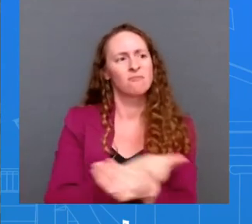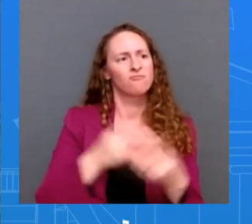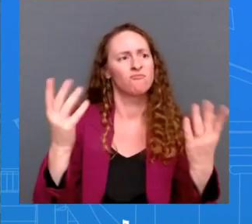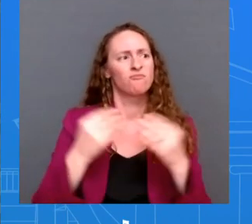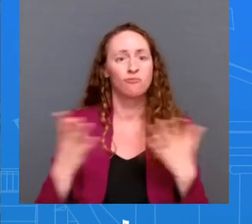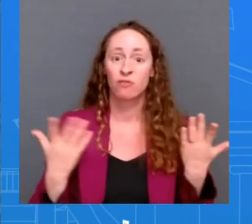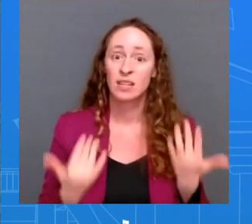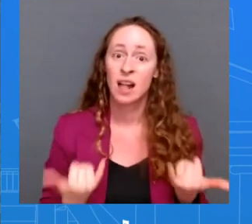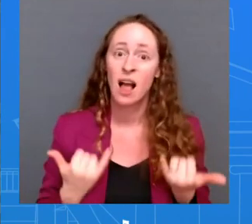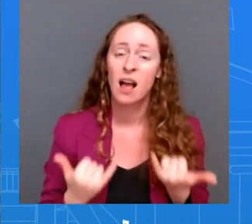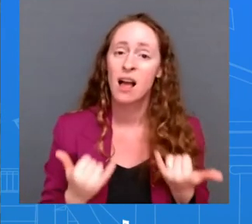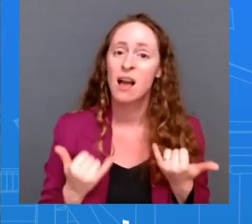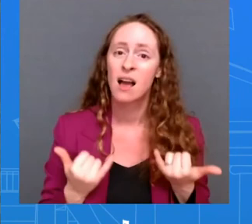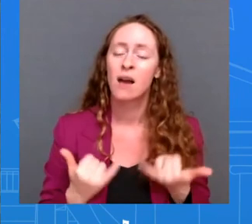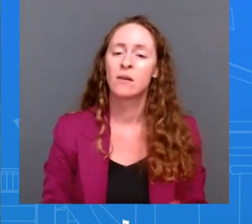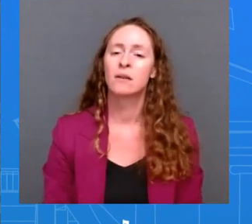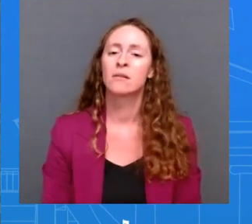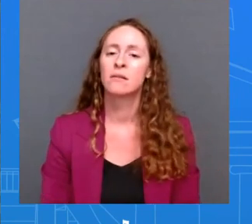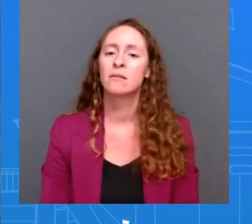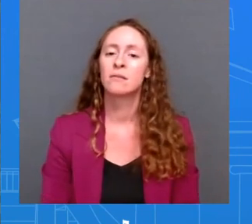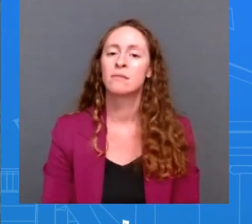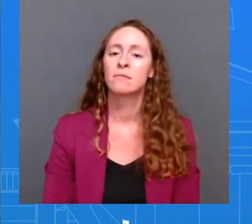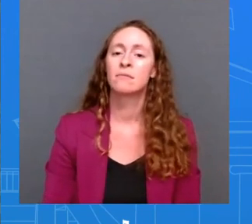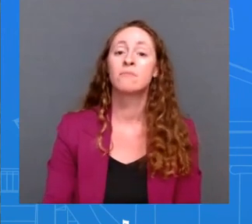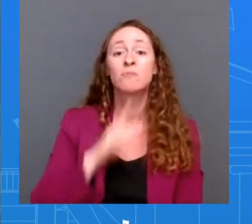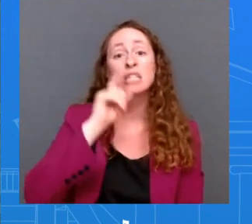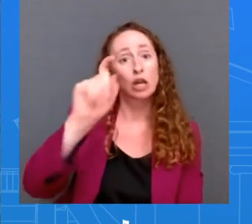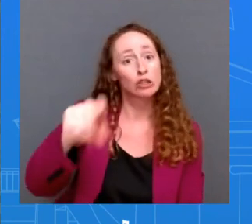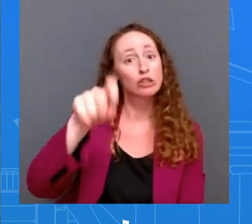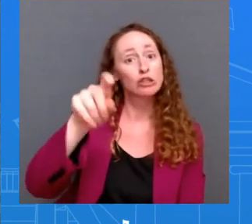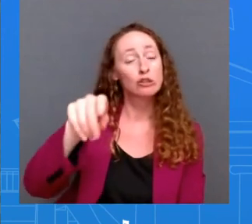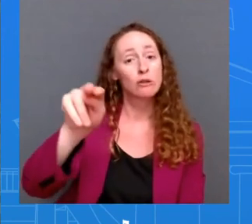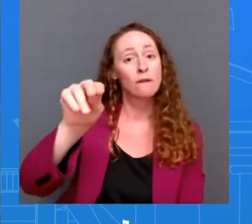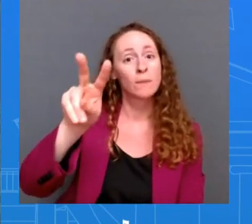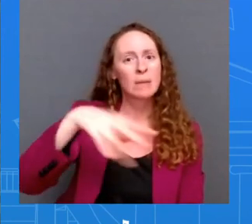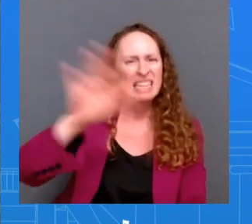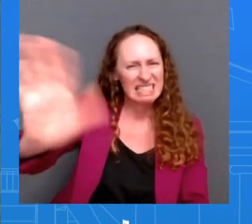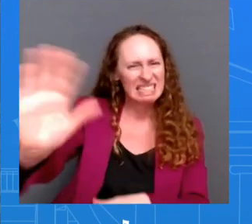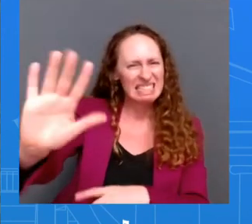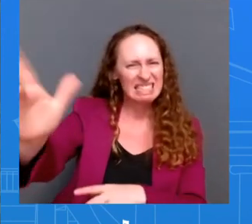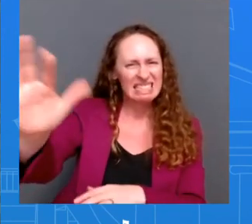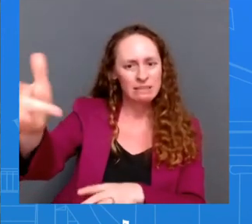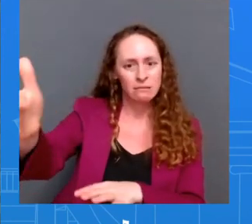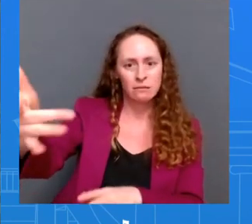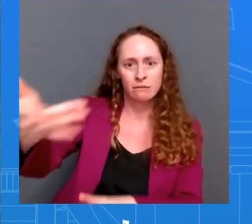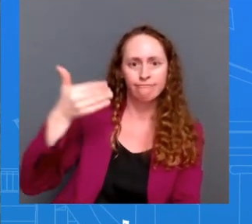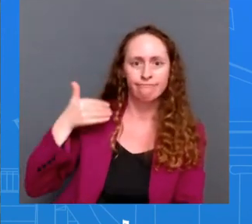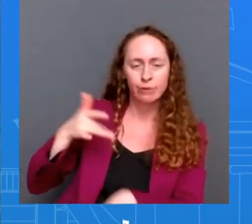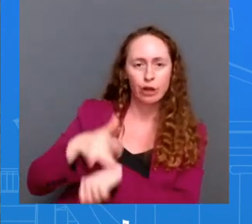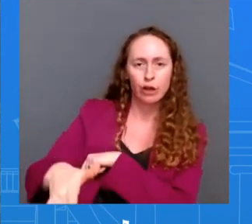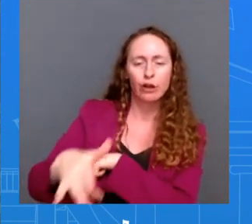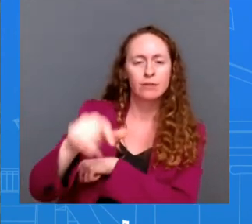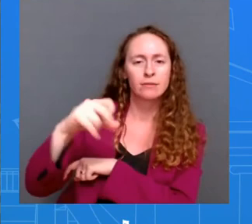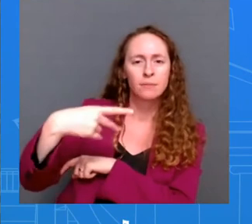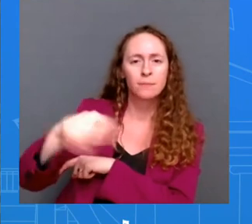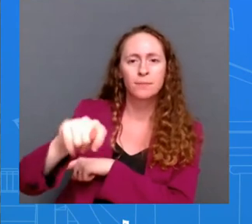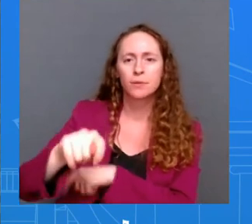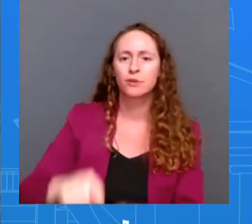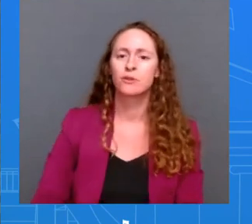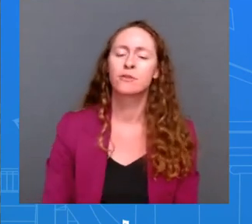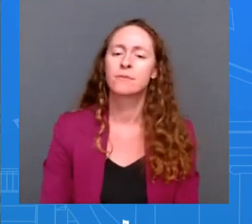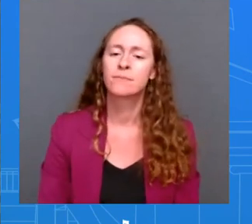is now going to be in September. So again, we're taking this very seriously. We're